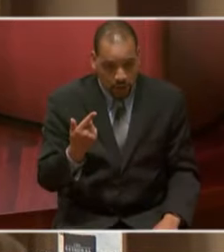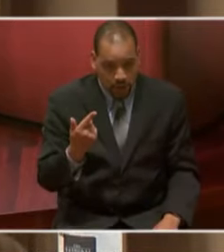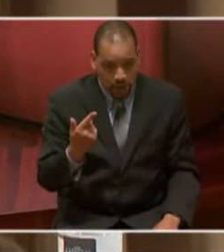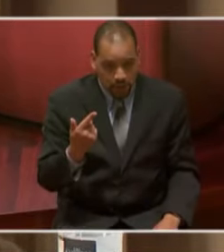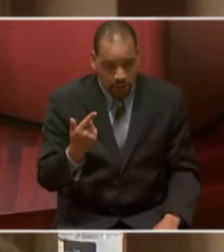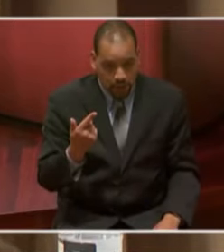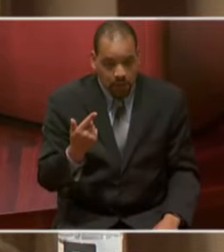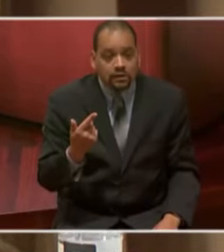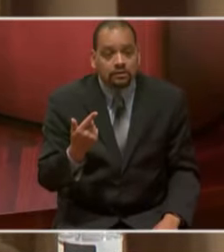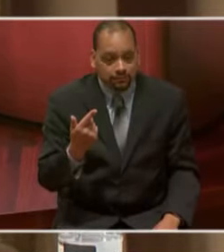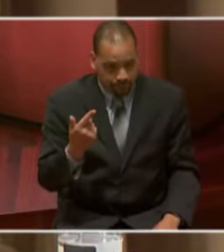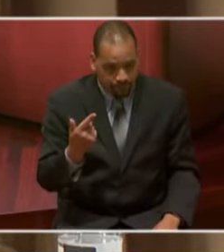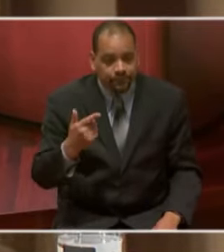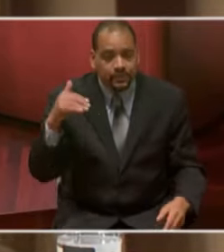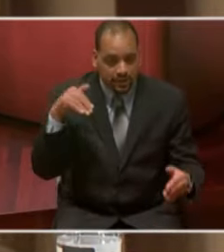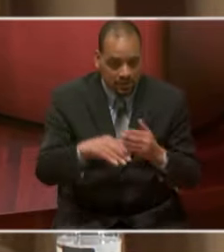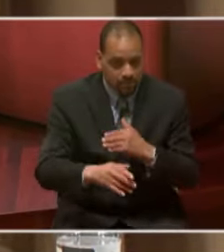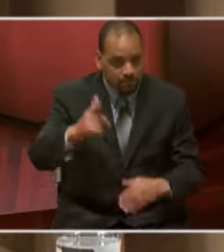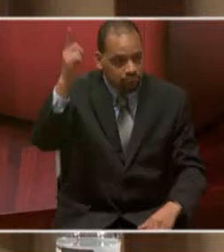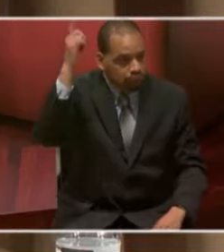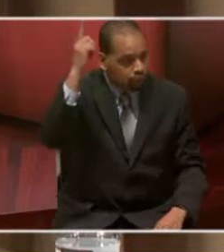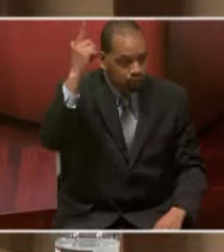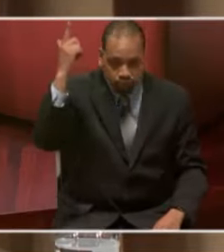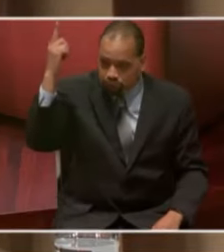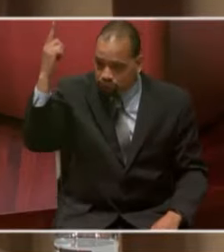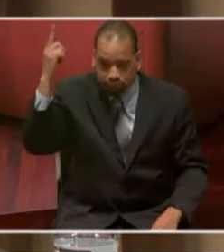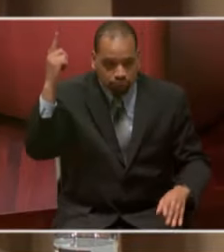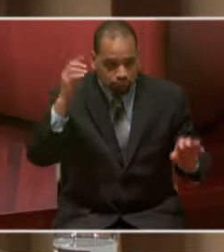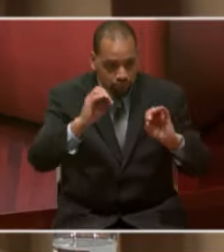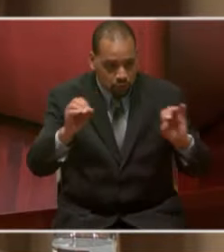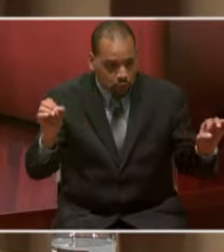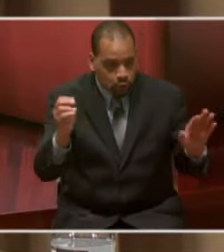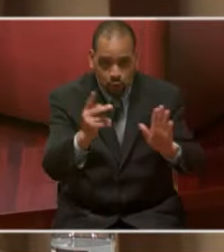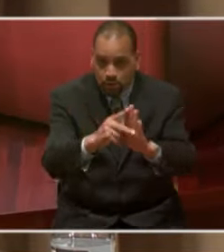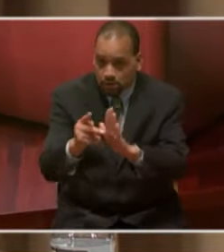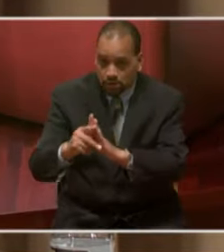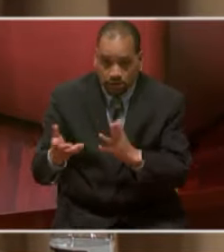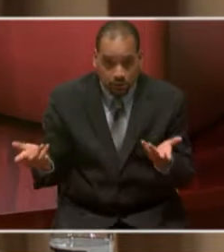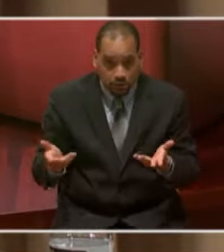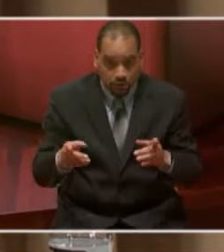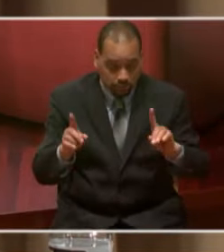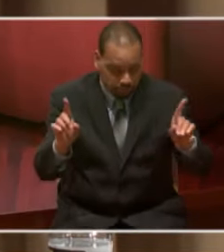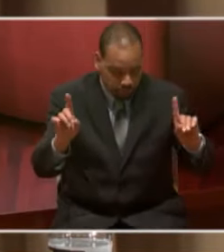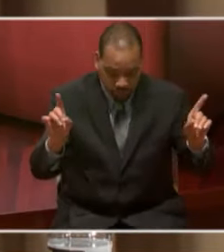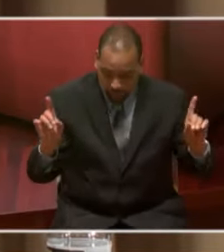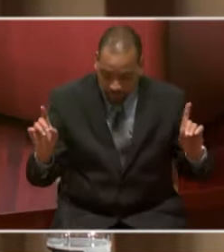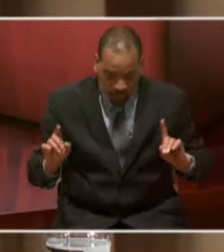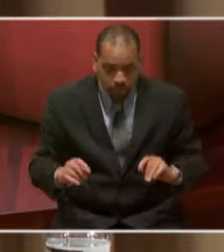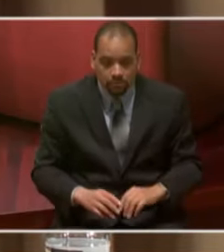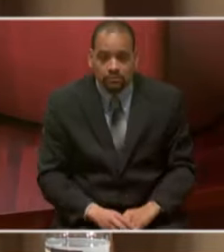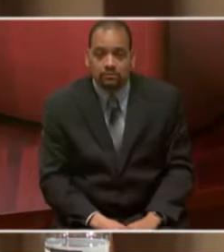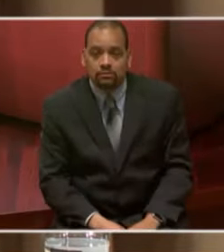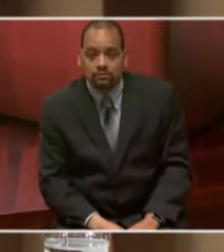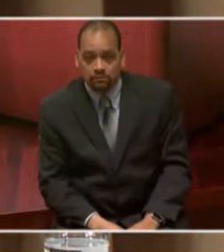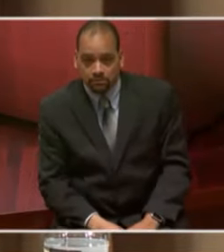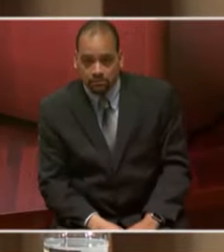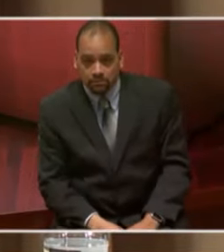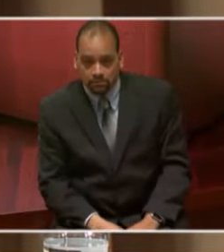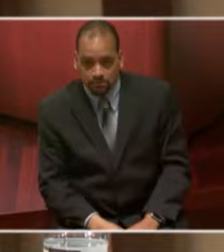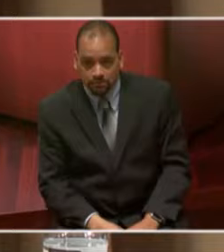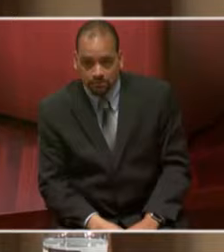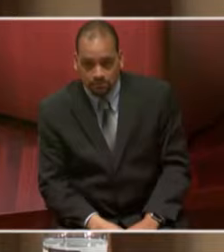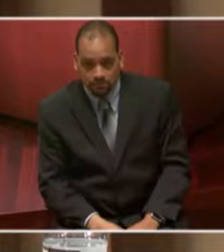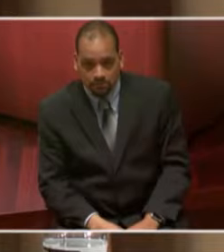memories, are there names that we wouldn't find as familiar but are very important to you? Well, there were many young people,